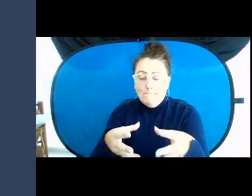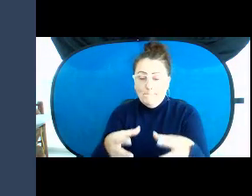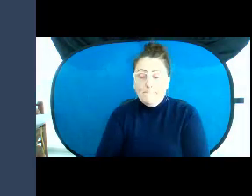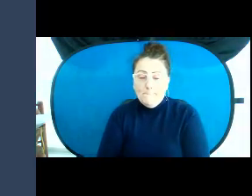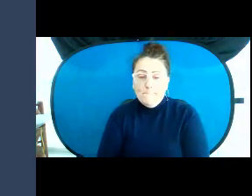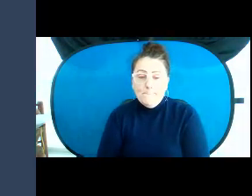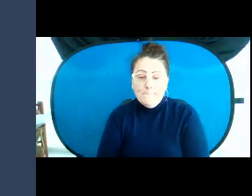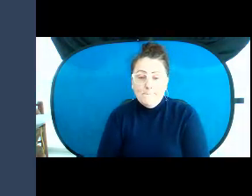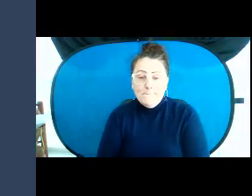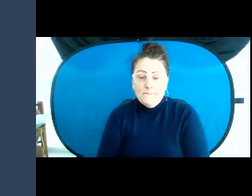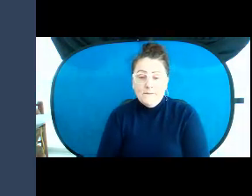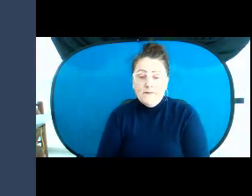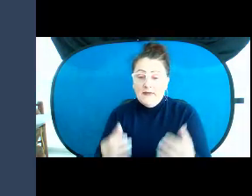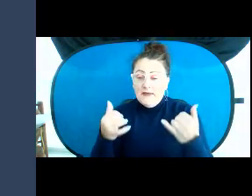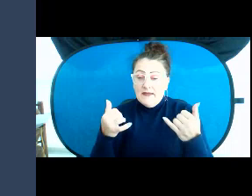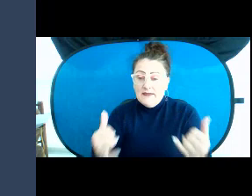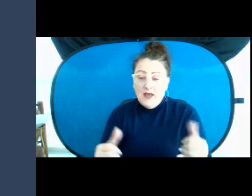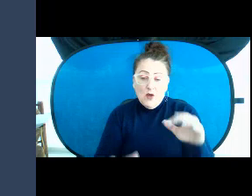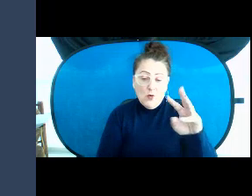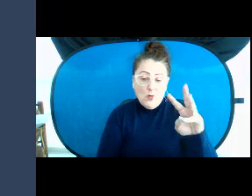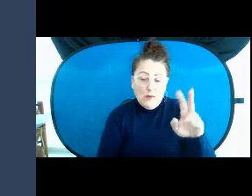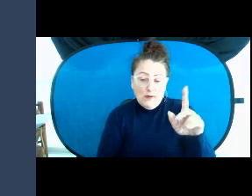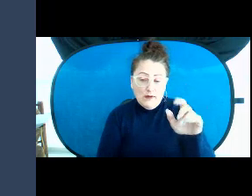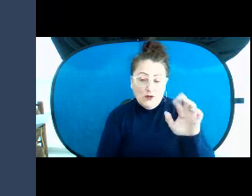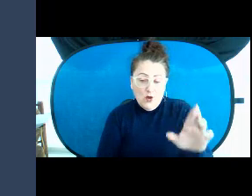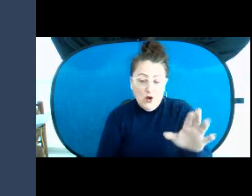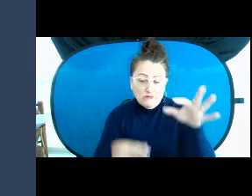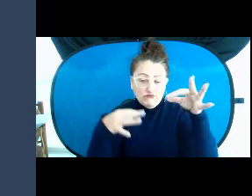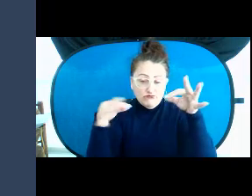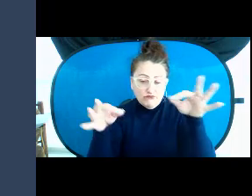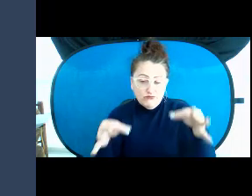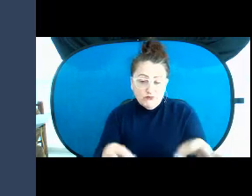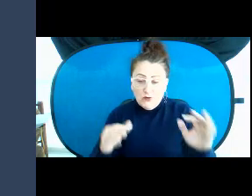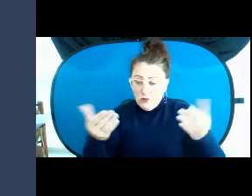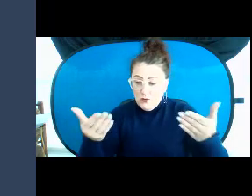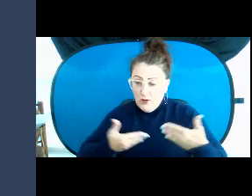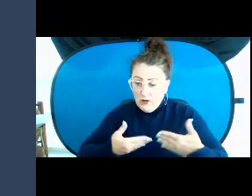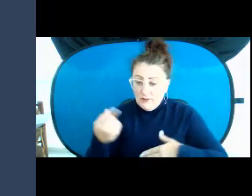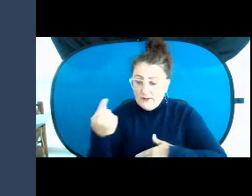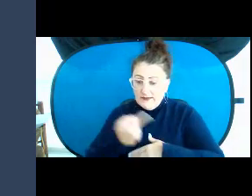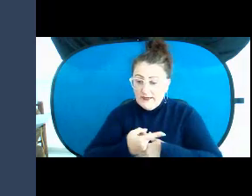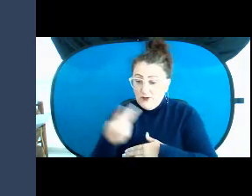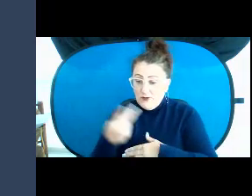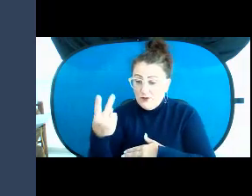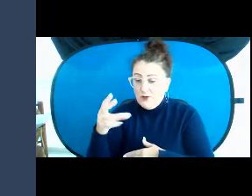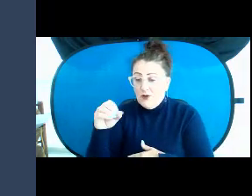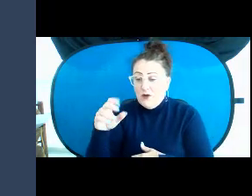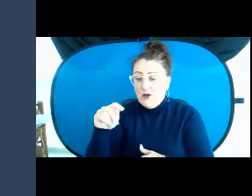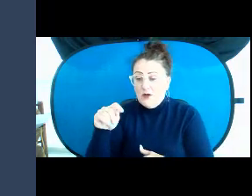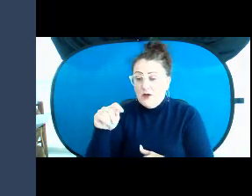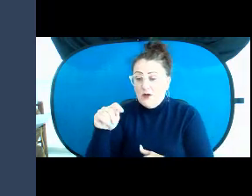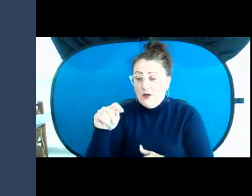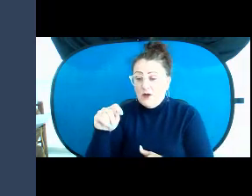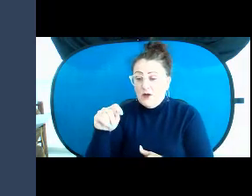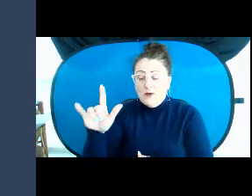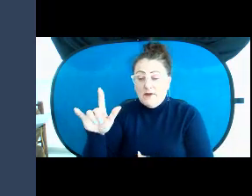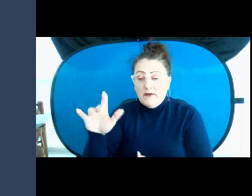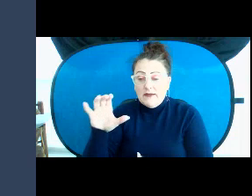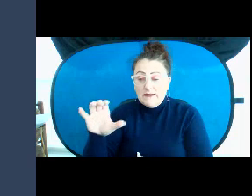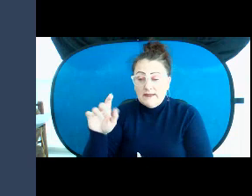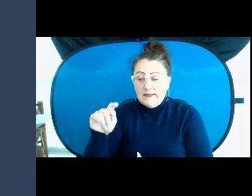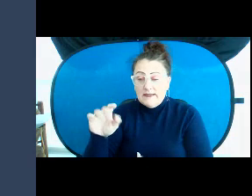Now for our webinar logistics. Welcome everyone to day 2 of the October 2025 CTC meeting in Merced.